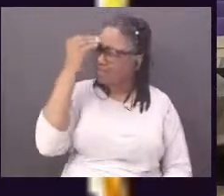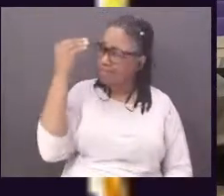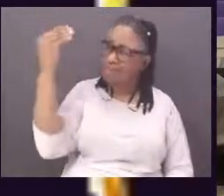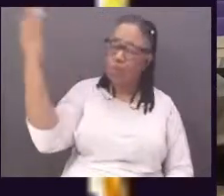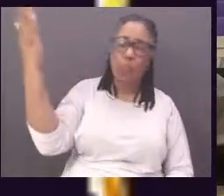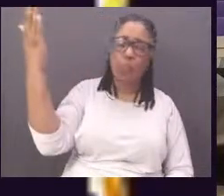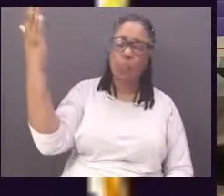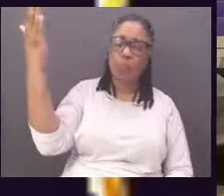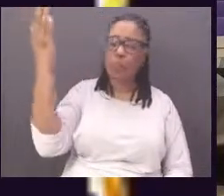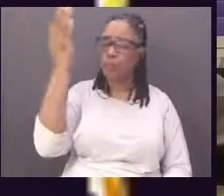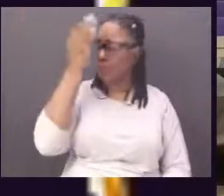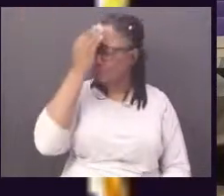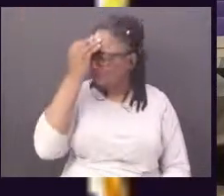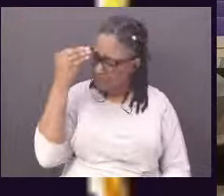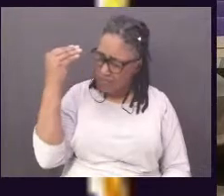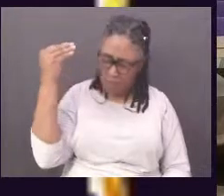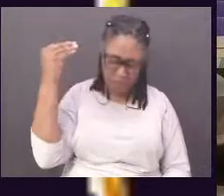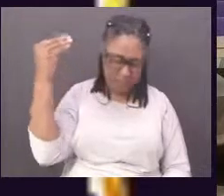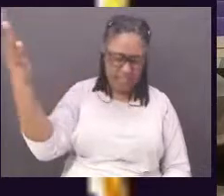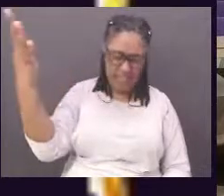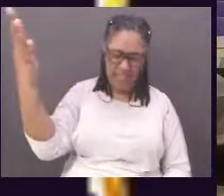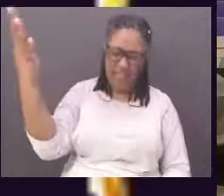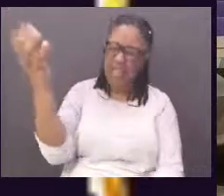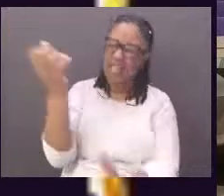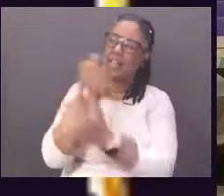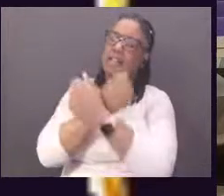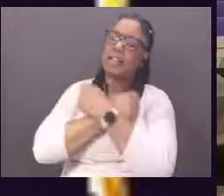I want to tell you I love you